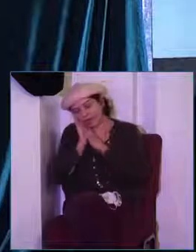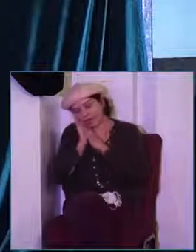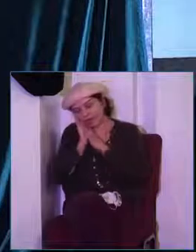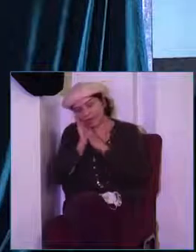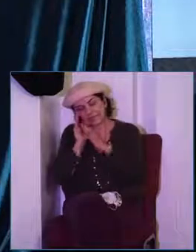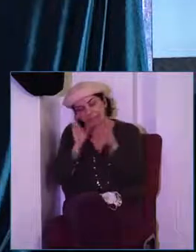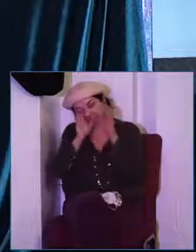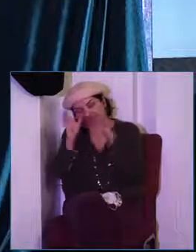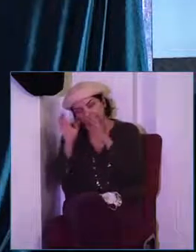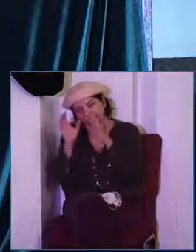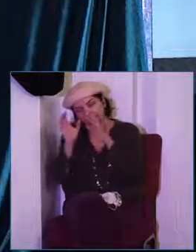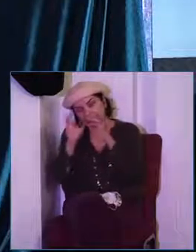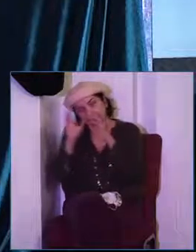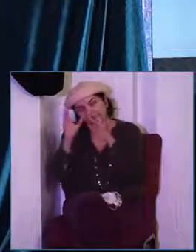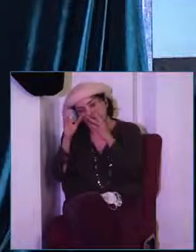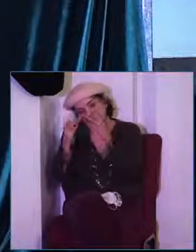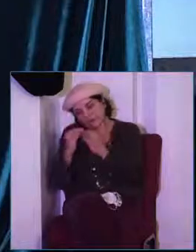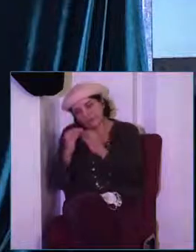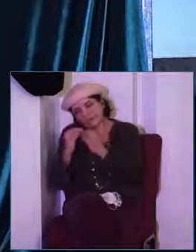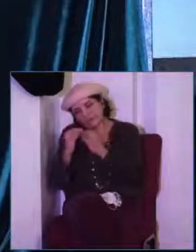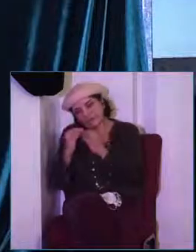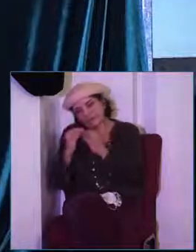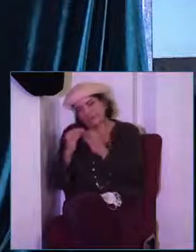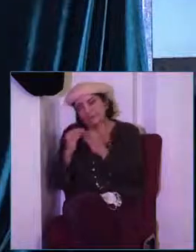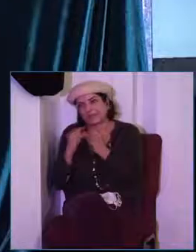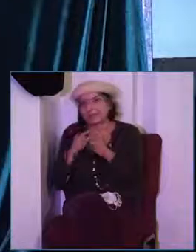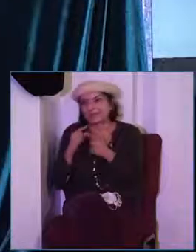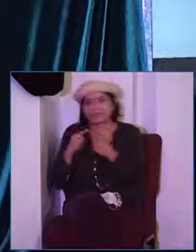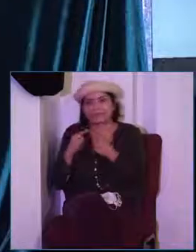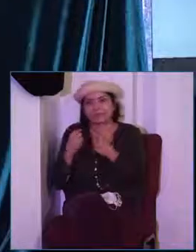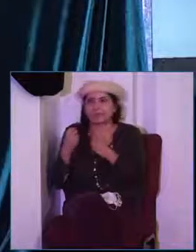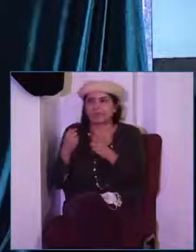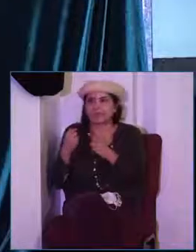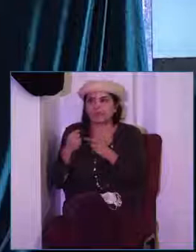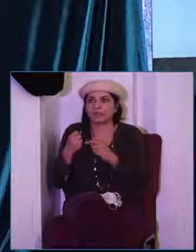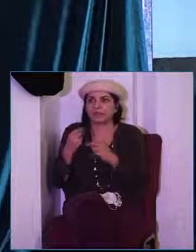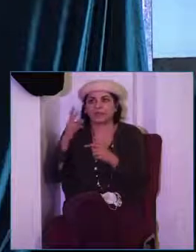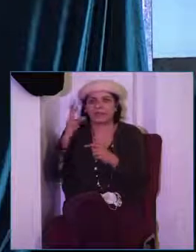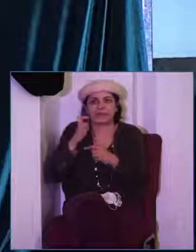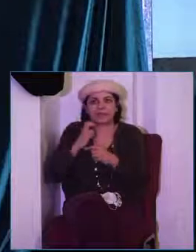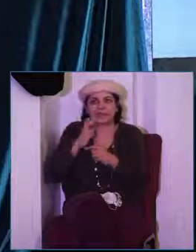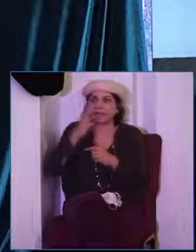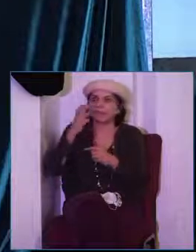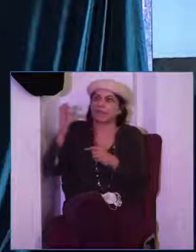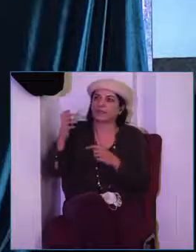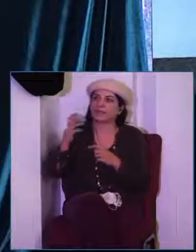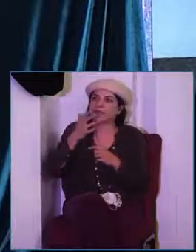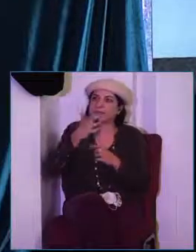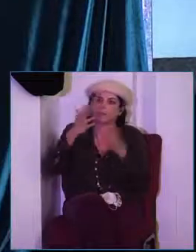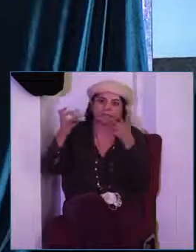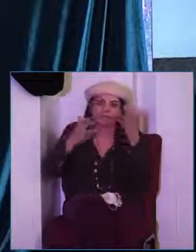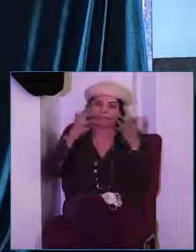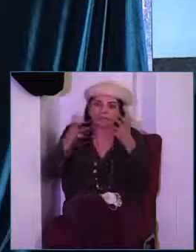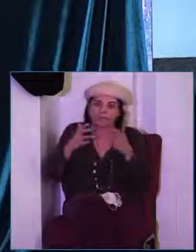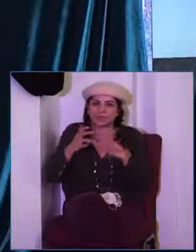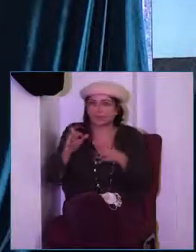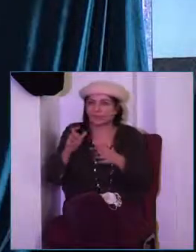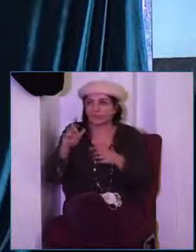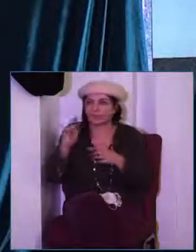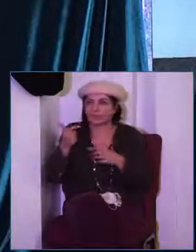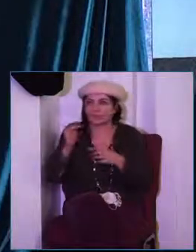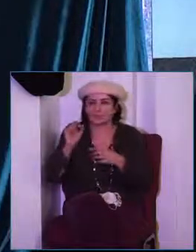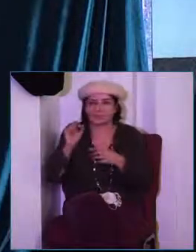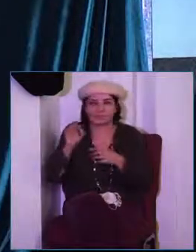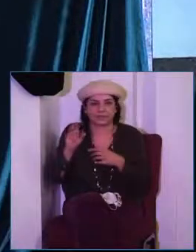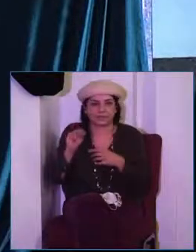up already, but I had fallen back asleep for a few minutes. And all of a sudden, I hear yelling and screaming So I got up and turned on my phone and walked out